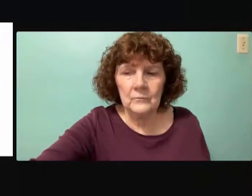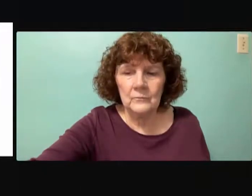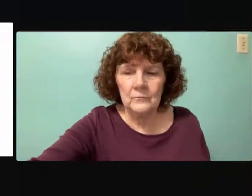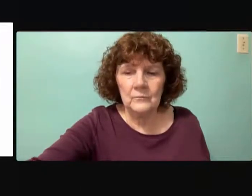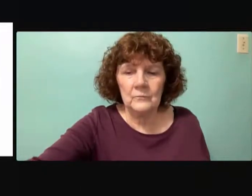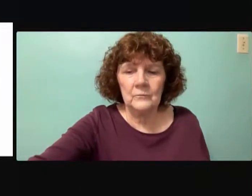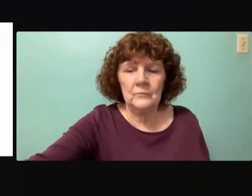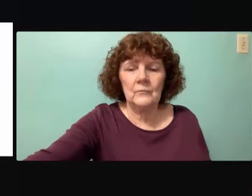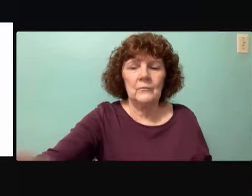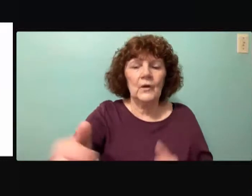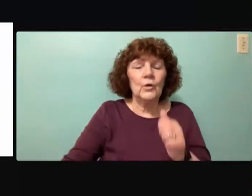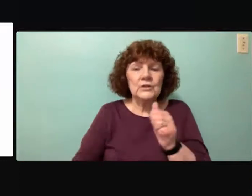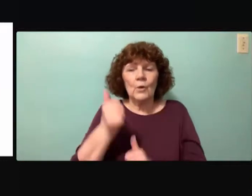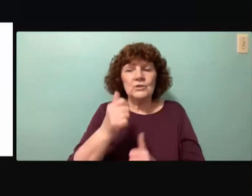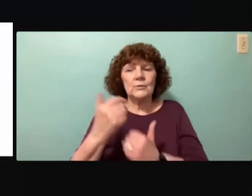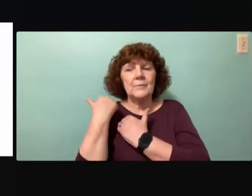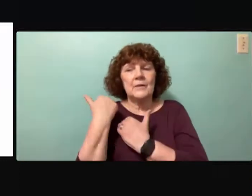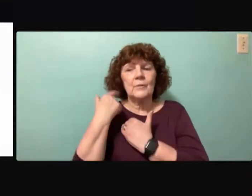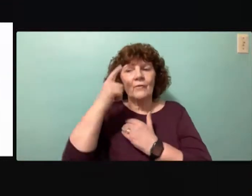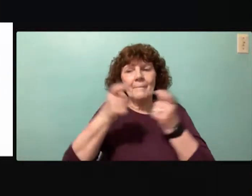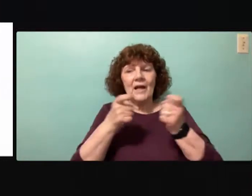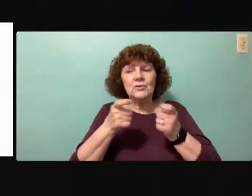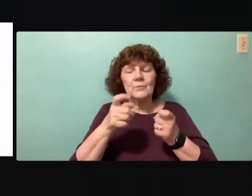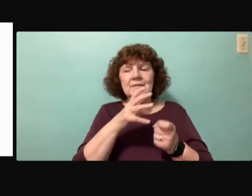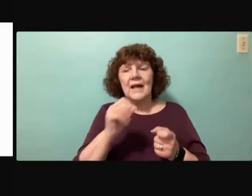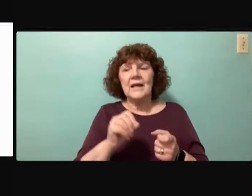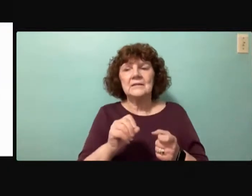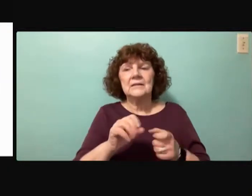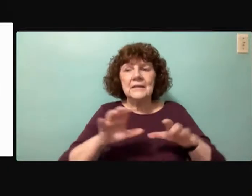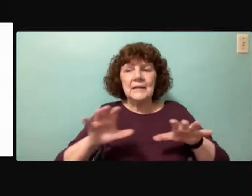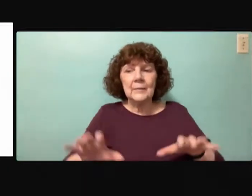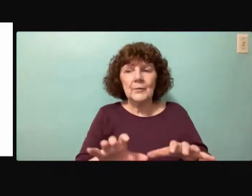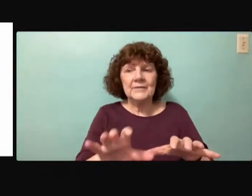management and implementation of the procurement process.